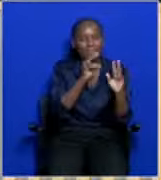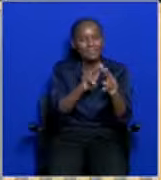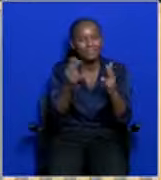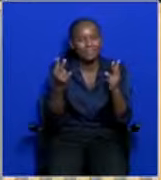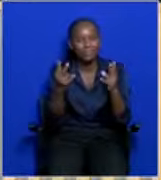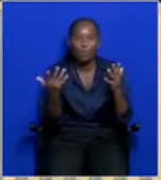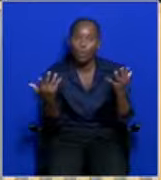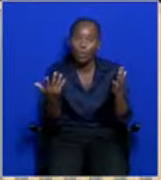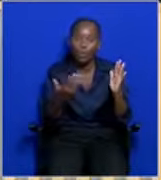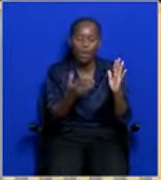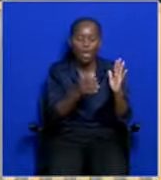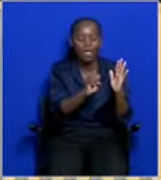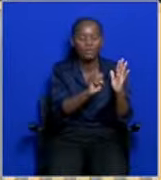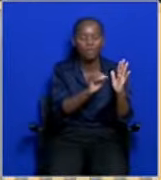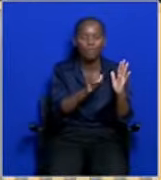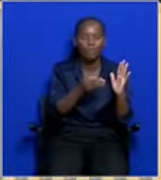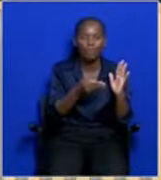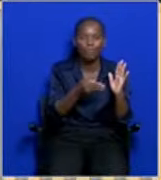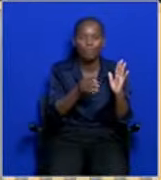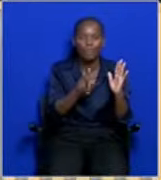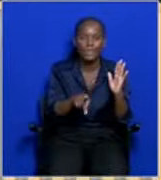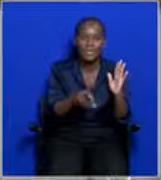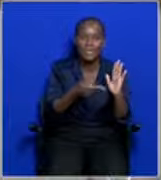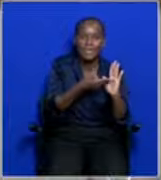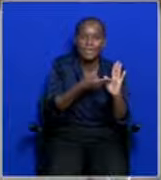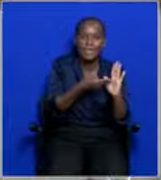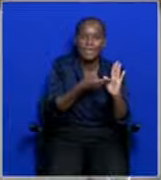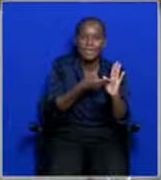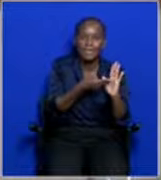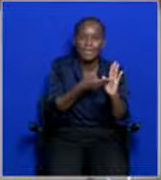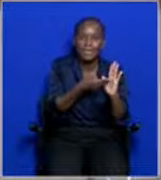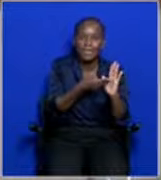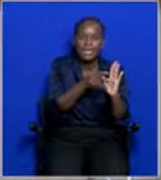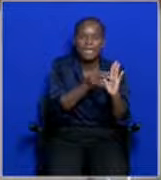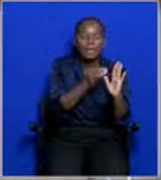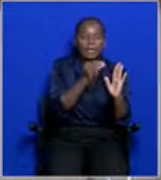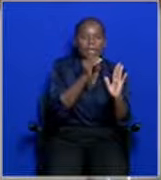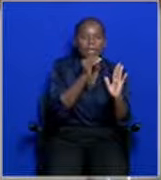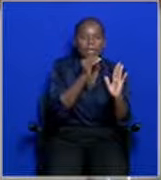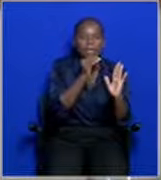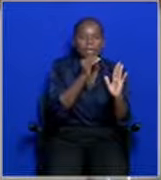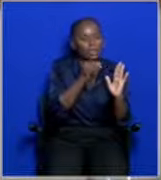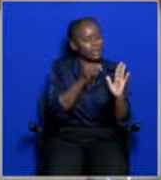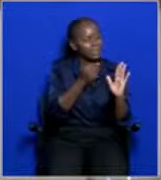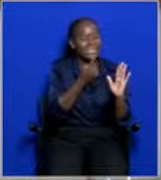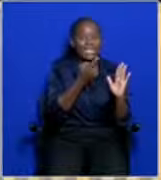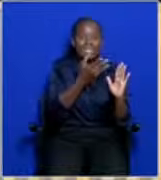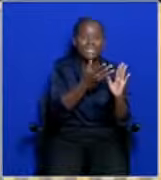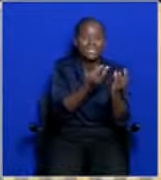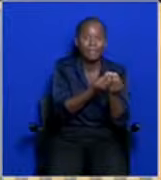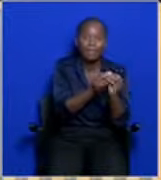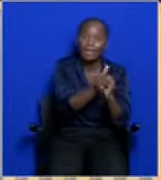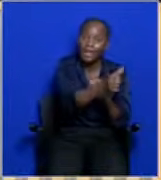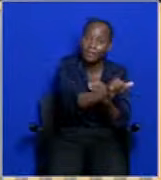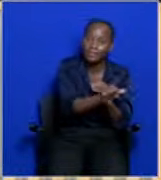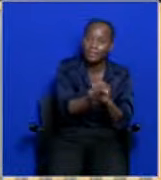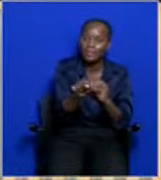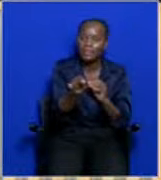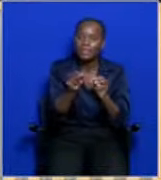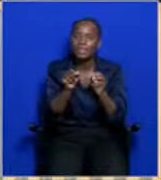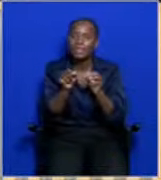by the investigators as they undertake these investigations. If that would be acceptable to Commissioner Baloyi.